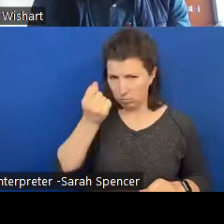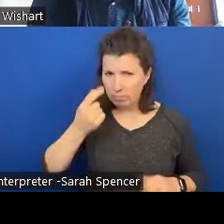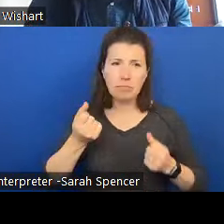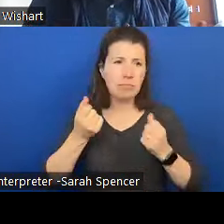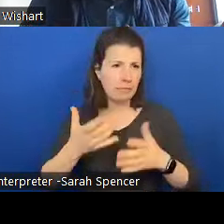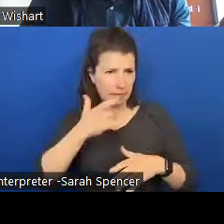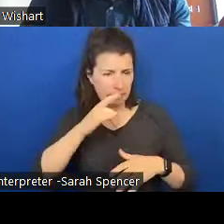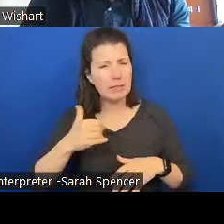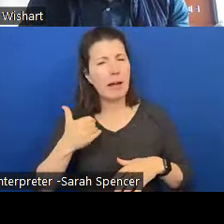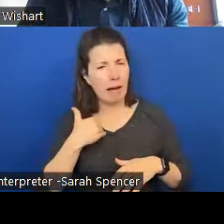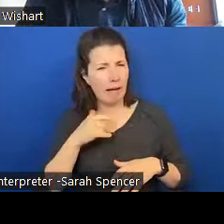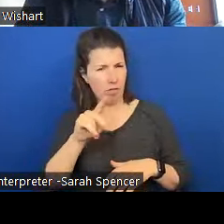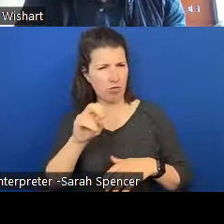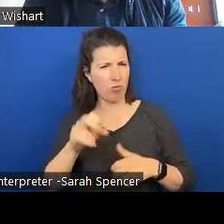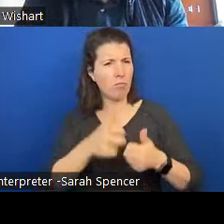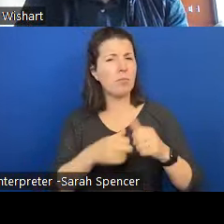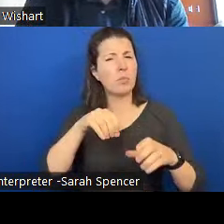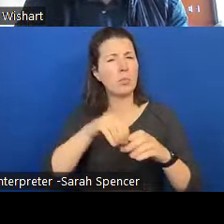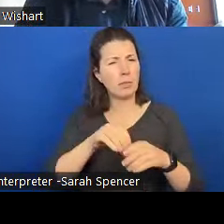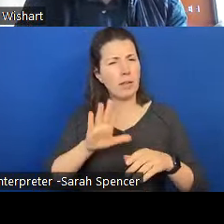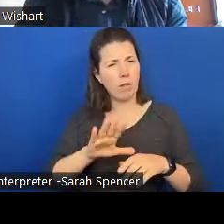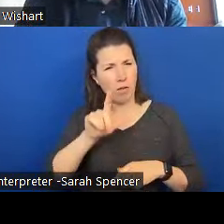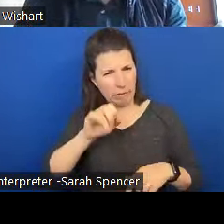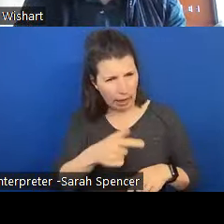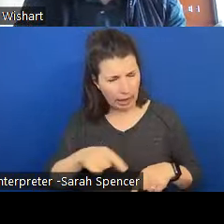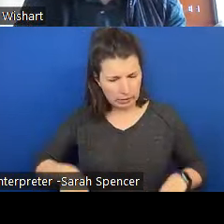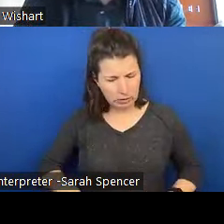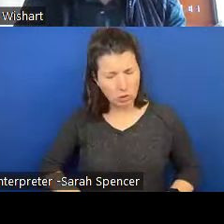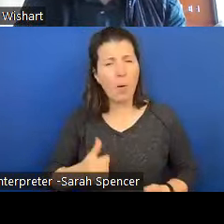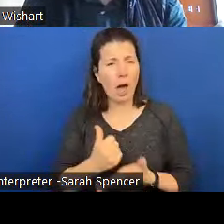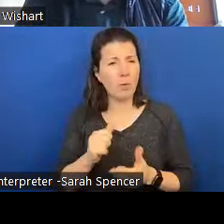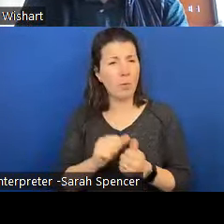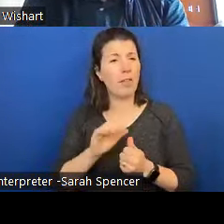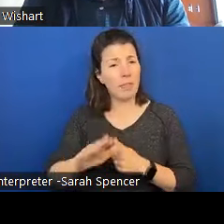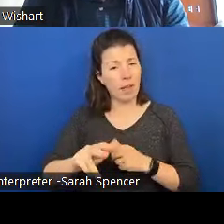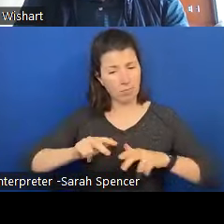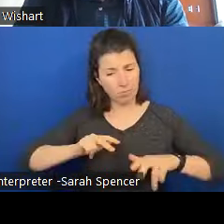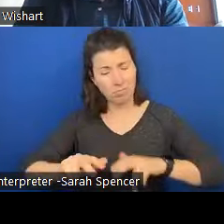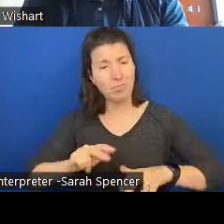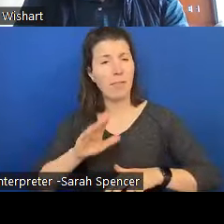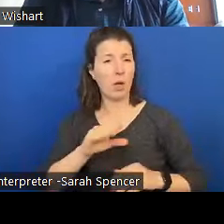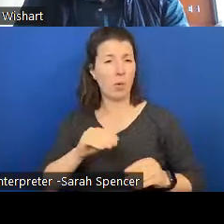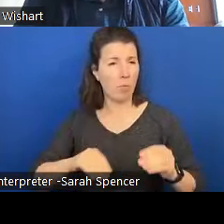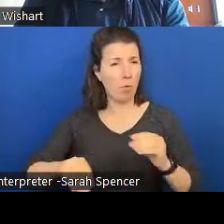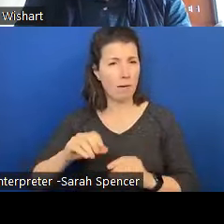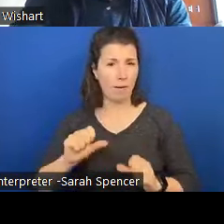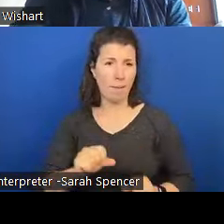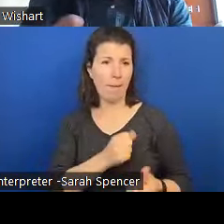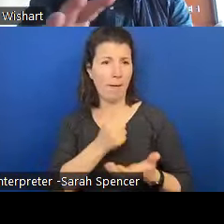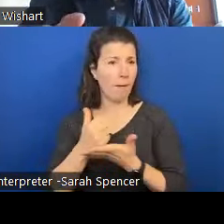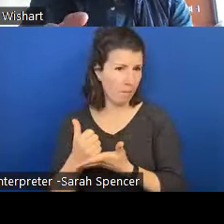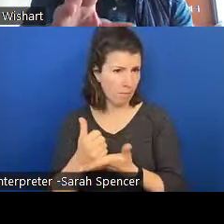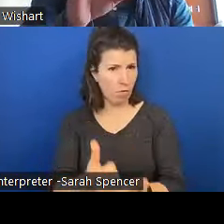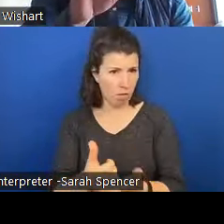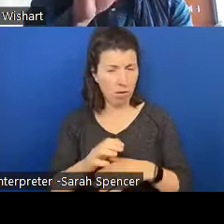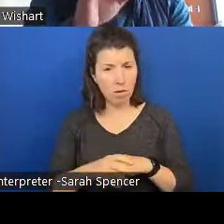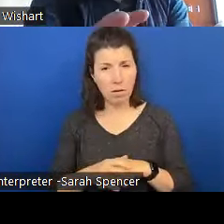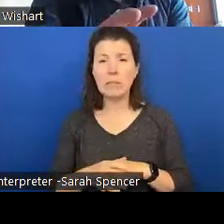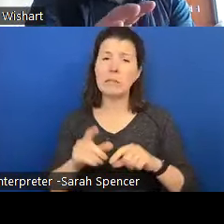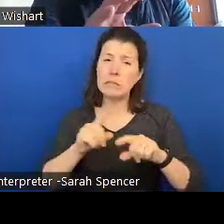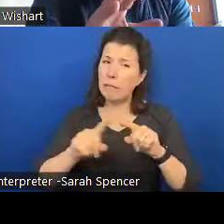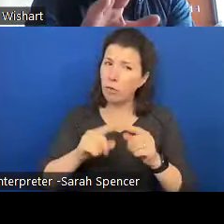and helping with their stability and their movement can be really helpful. There's lots of different components to this, but